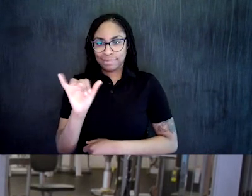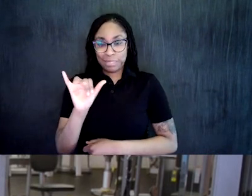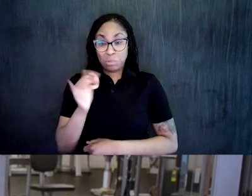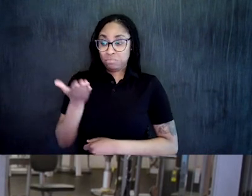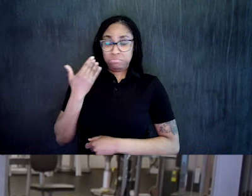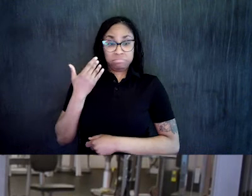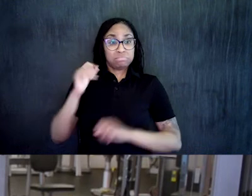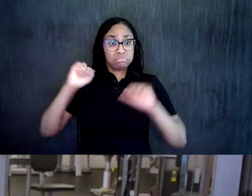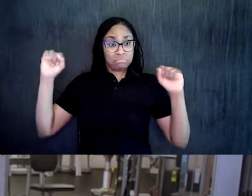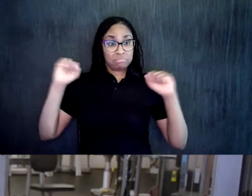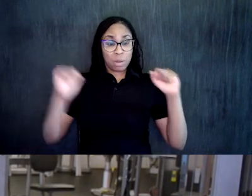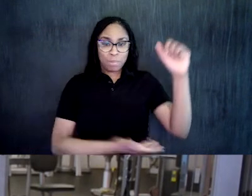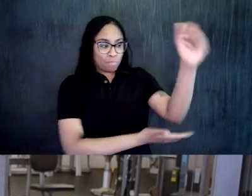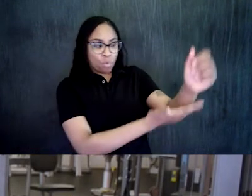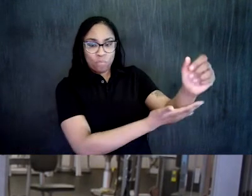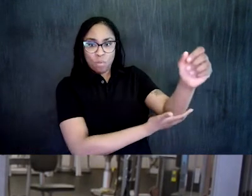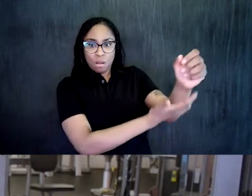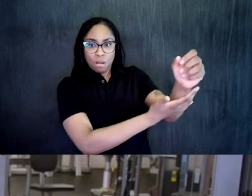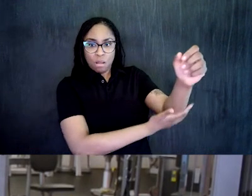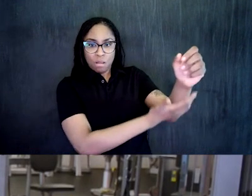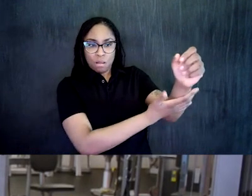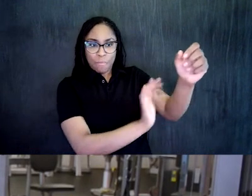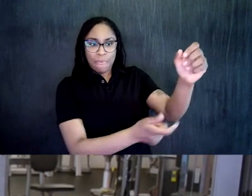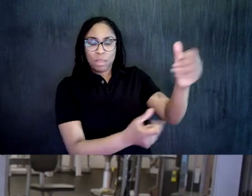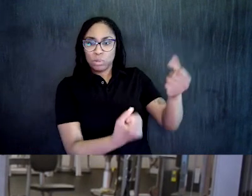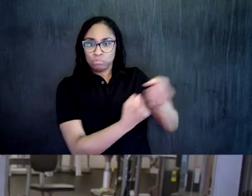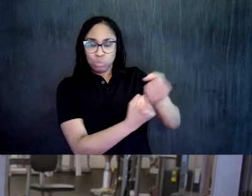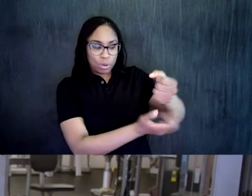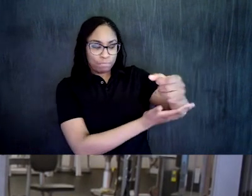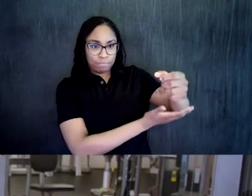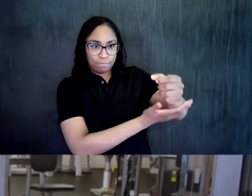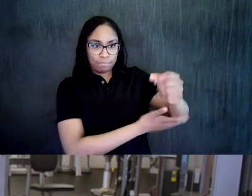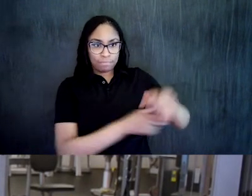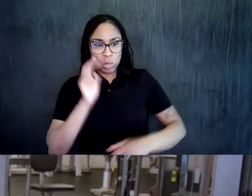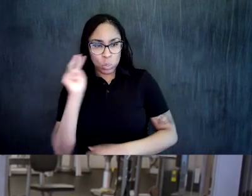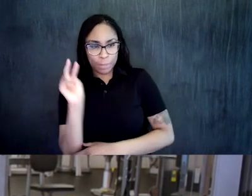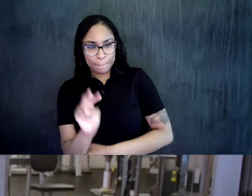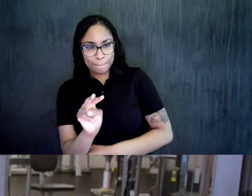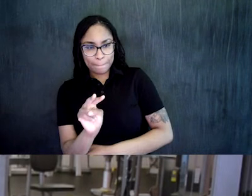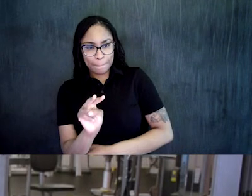motion. Right, especially if you're getting a little assistance, you wanna make sure you're going as high as possible.